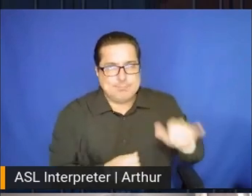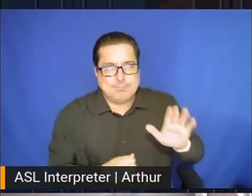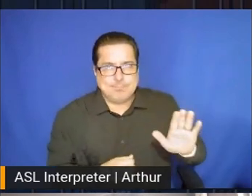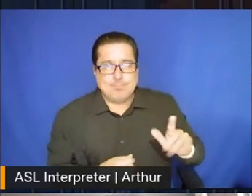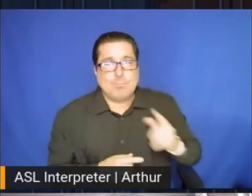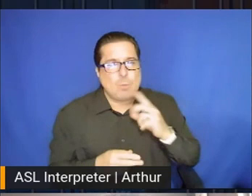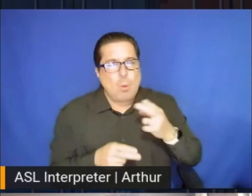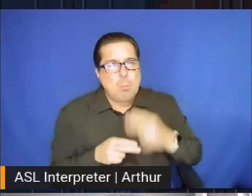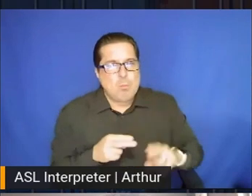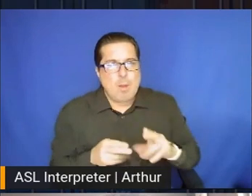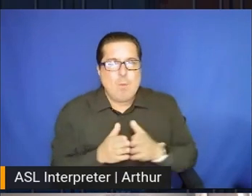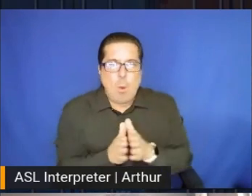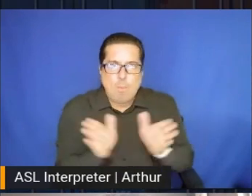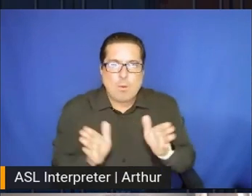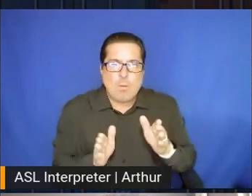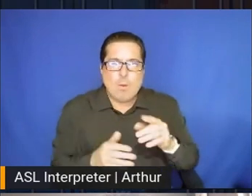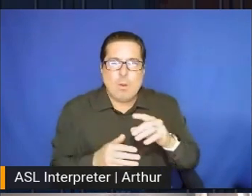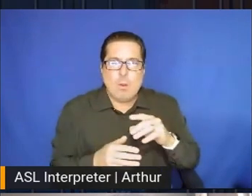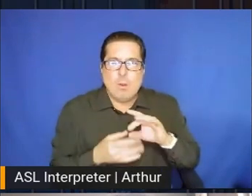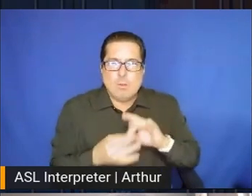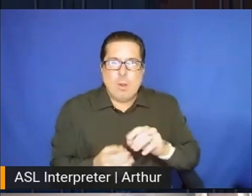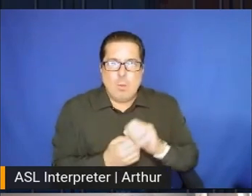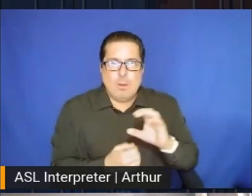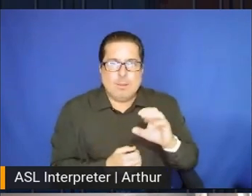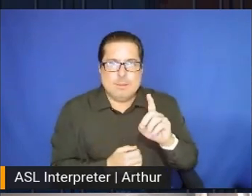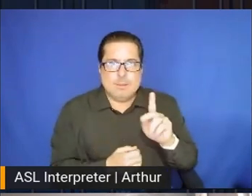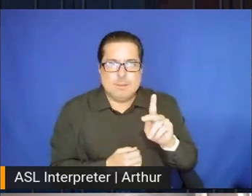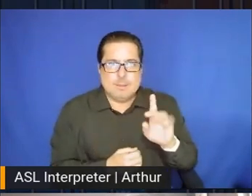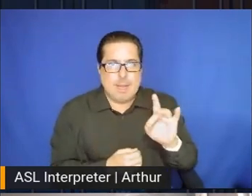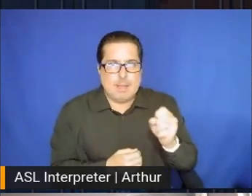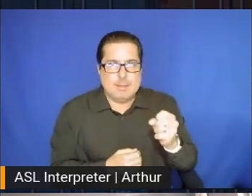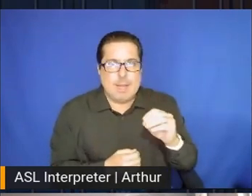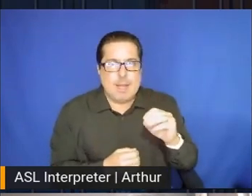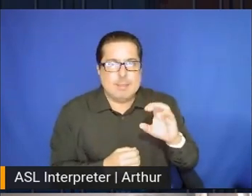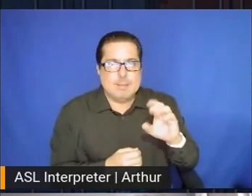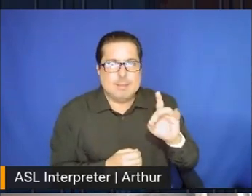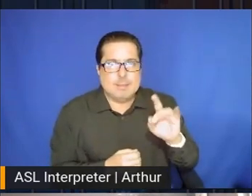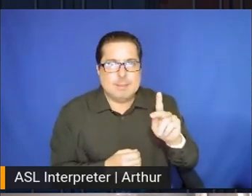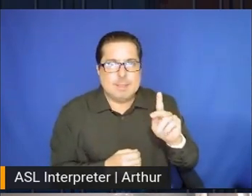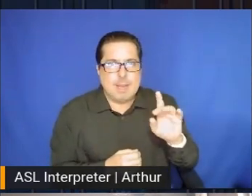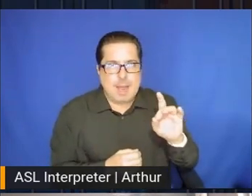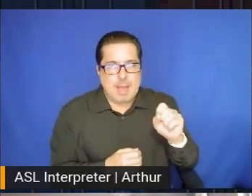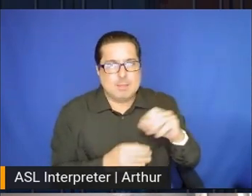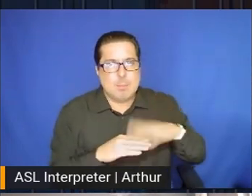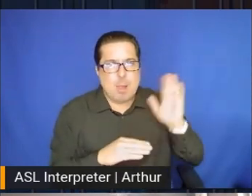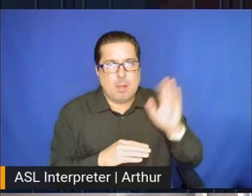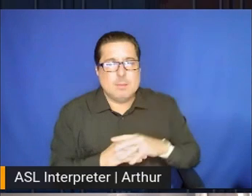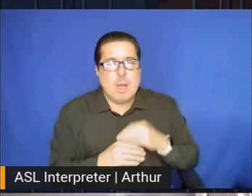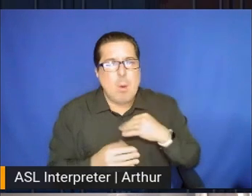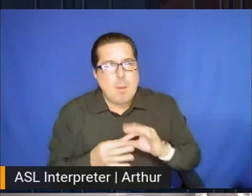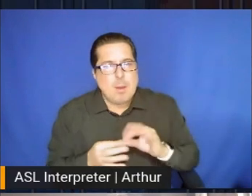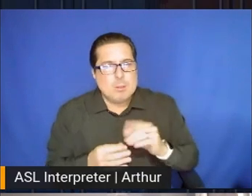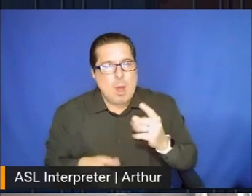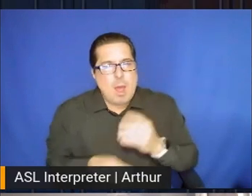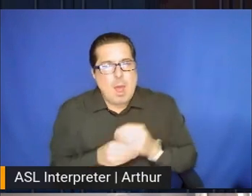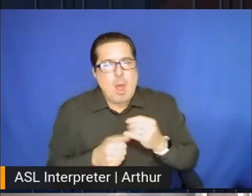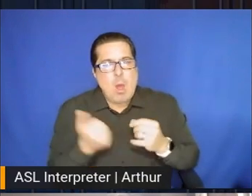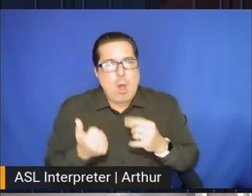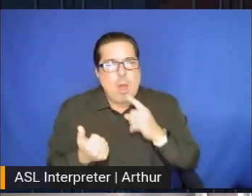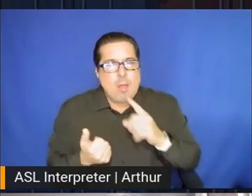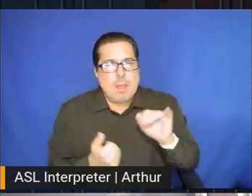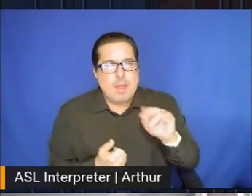overview around cdk8s and cdk8s Plus. I just want to mention one thing. Kind of the inception